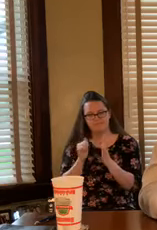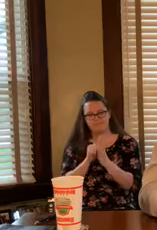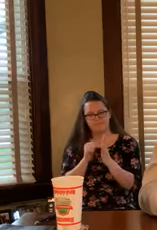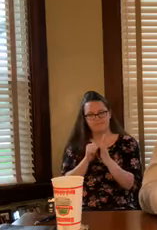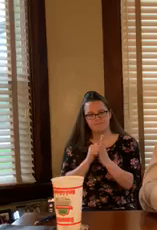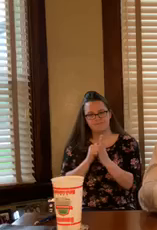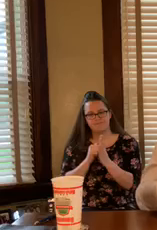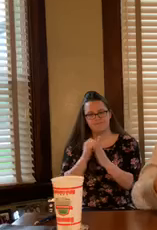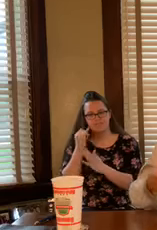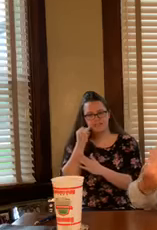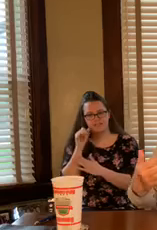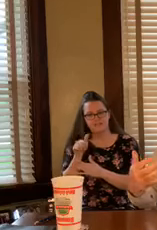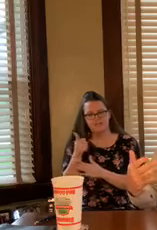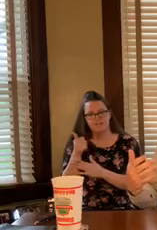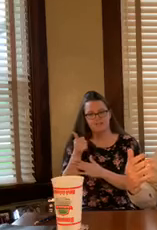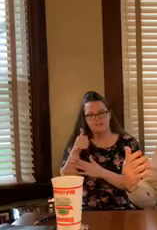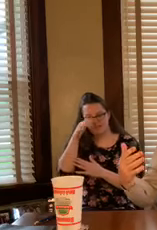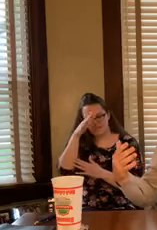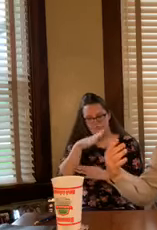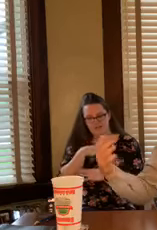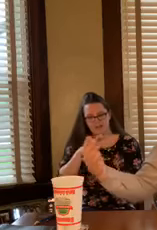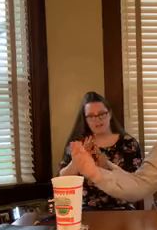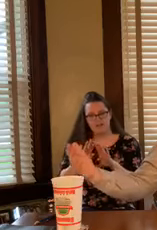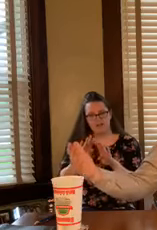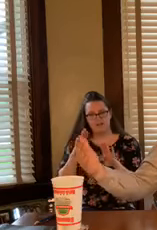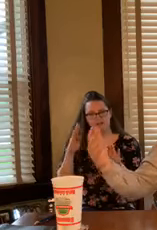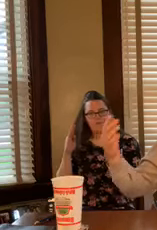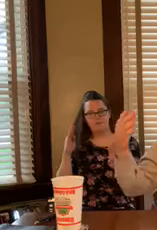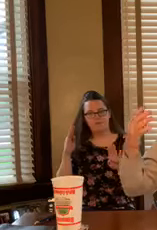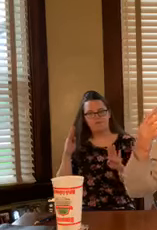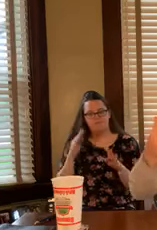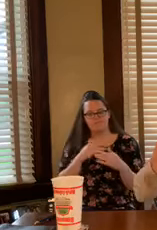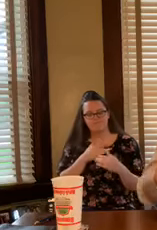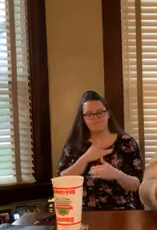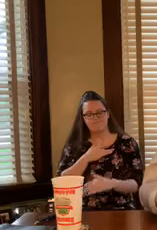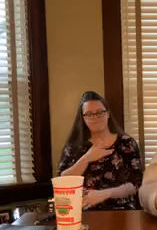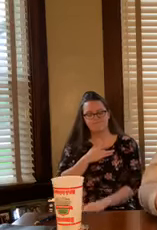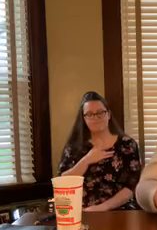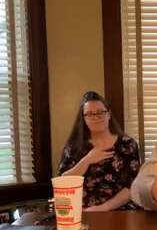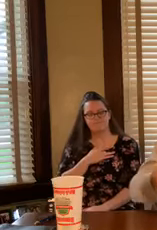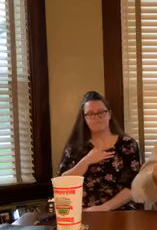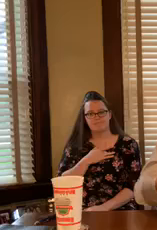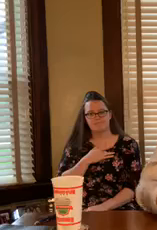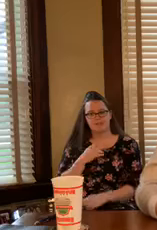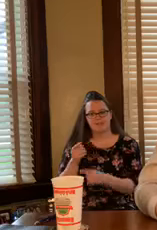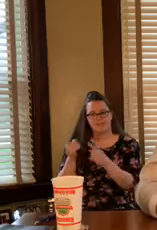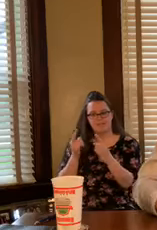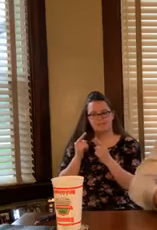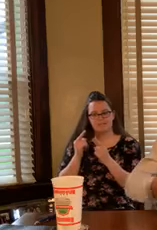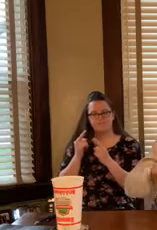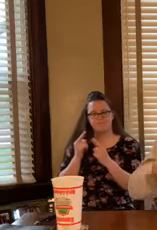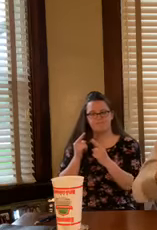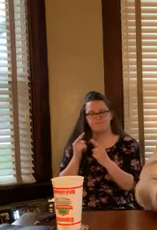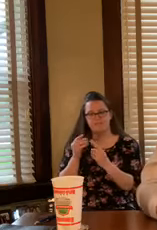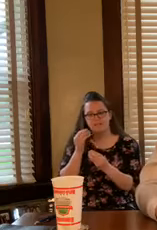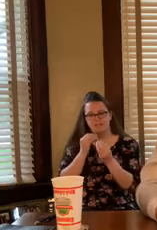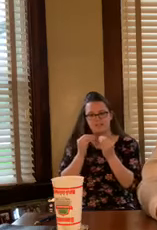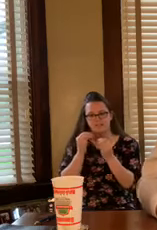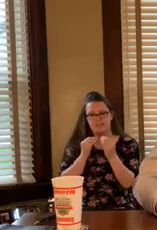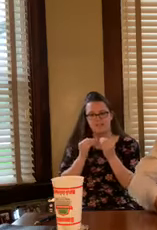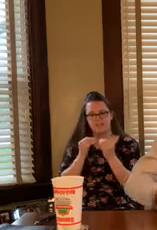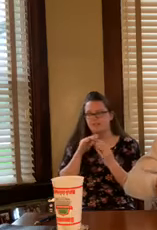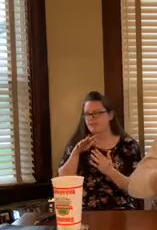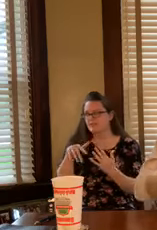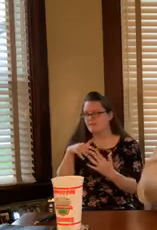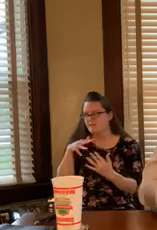If any man will open unto me, I will come in, I'll sup with him, I'll eat with him, I'll fellowship